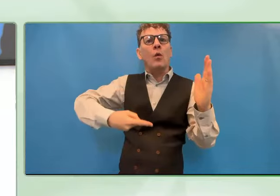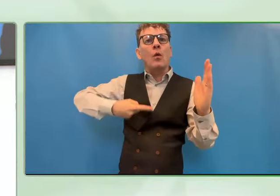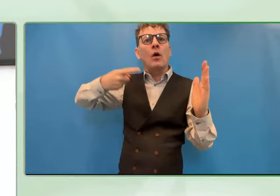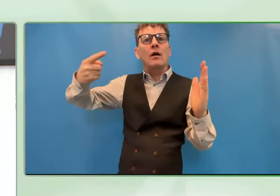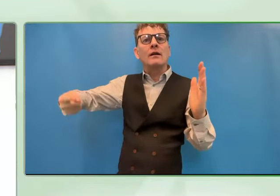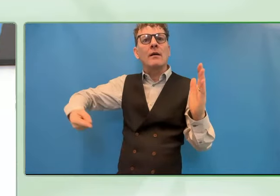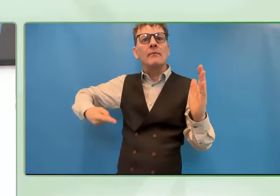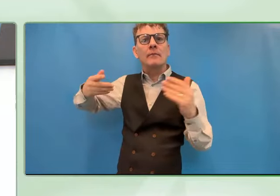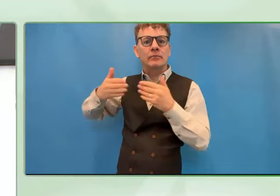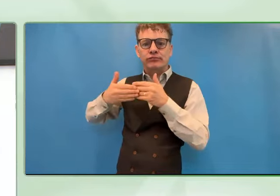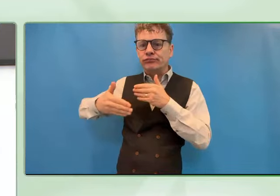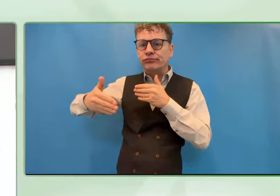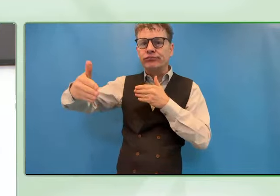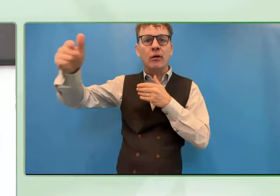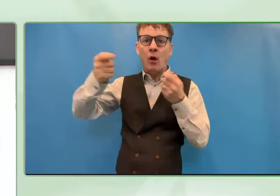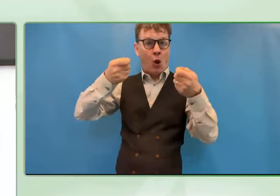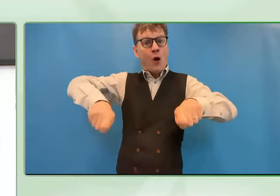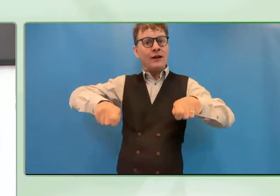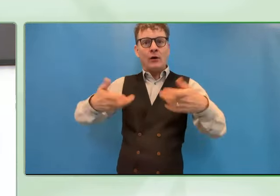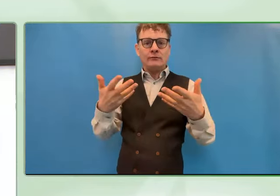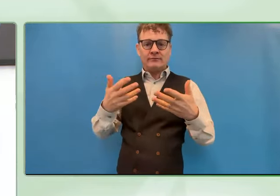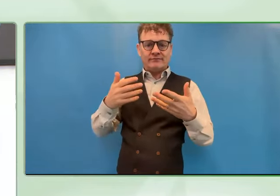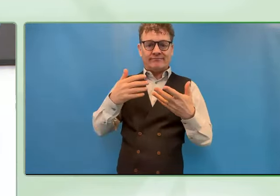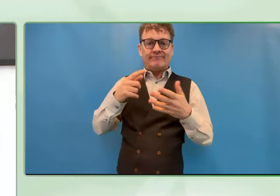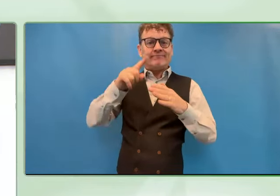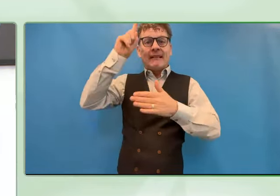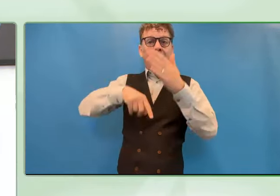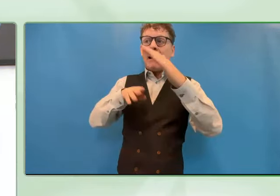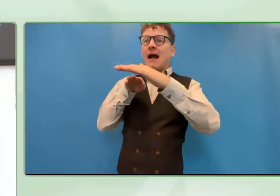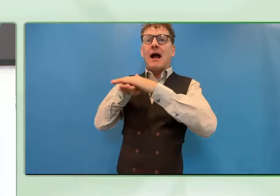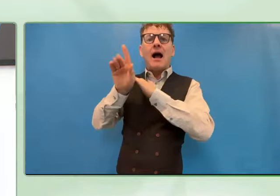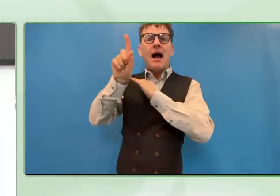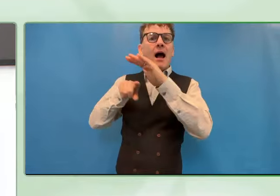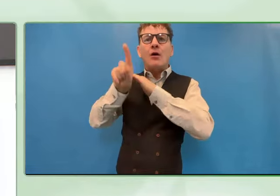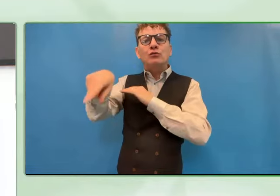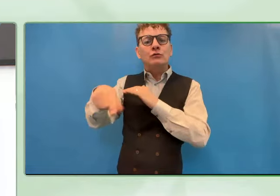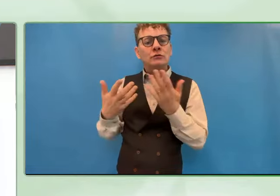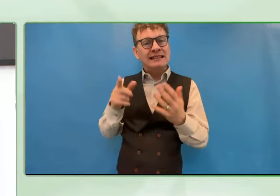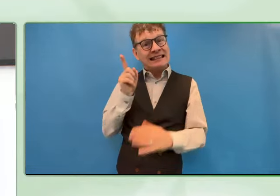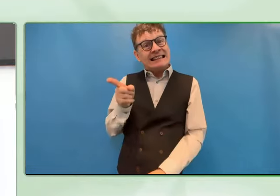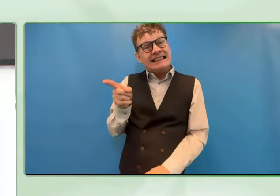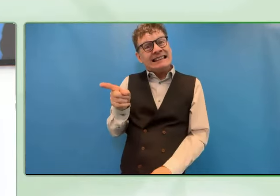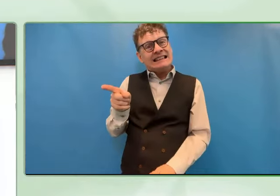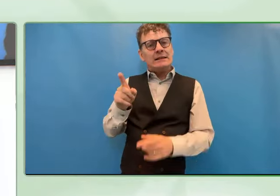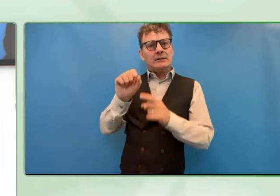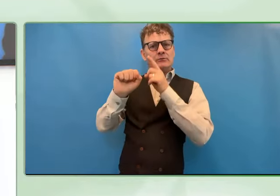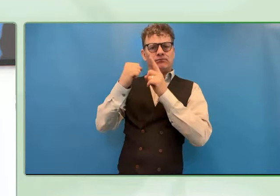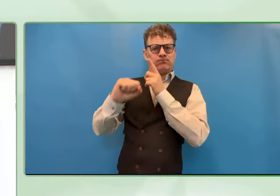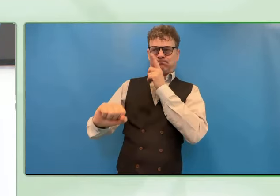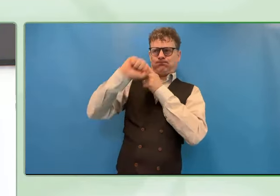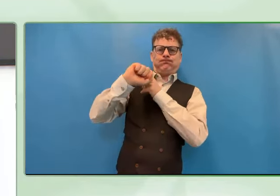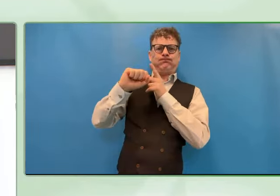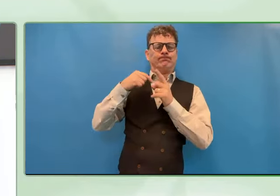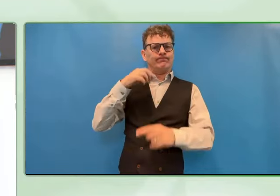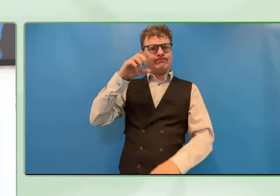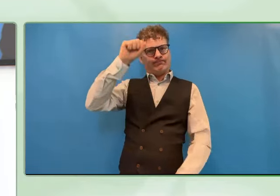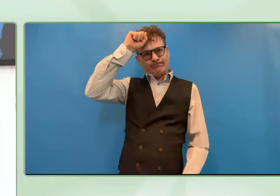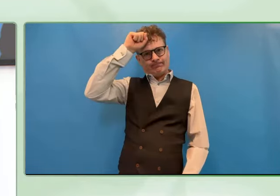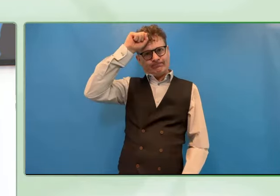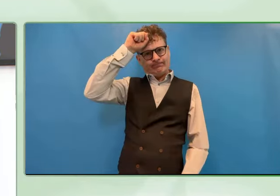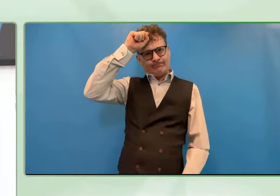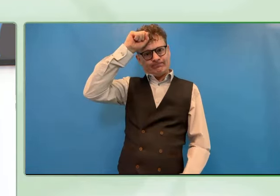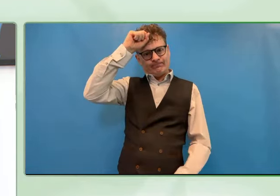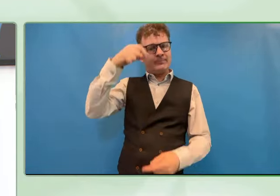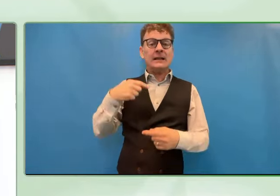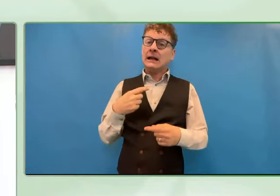a lockdown because they can't step outside their houses. And that is what hit me very hard, and I was shocked that how